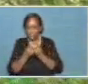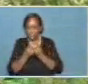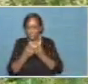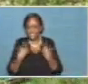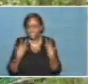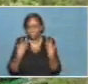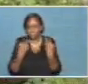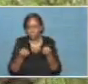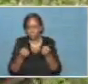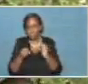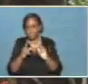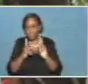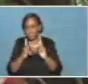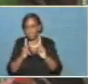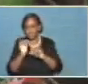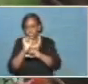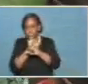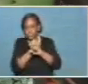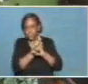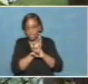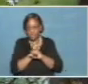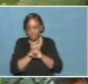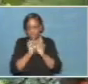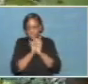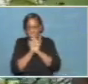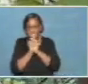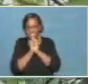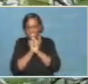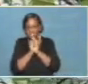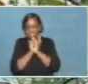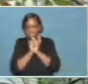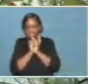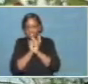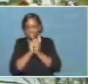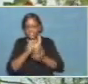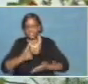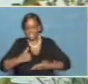partnerships with the government in the form of financial support and resource allocations.